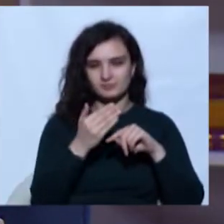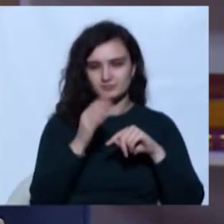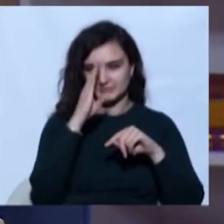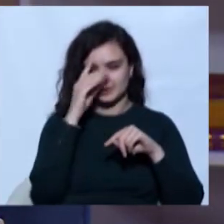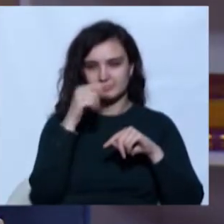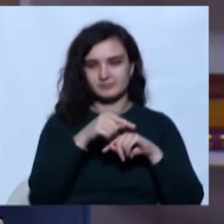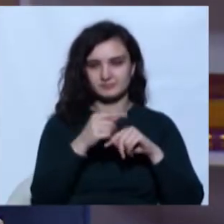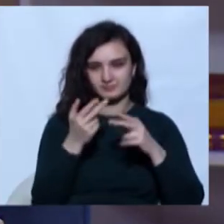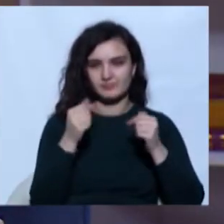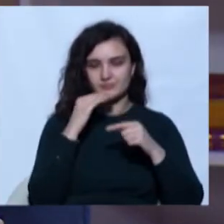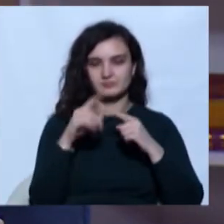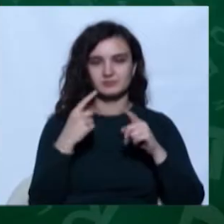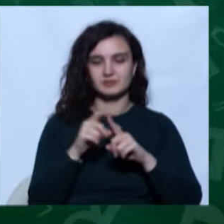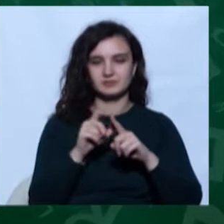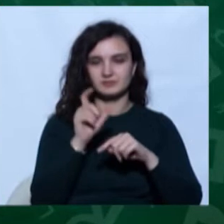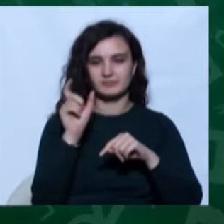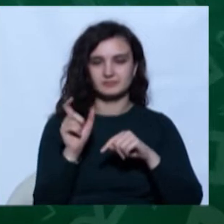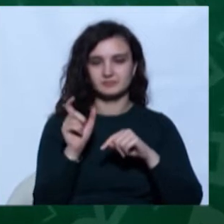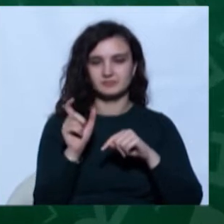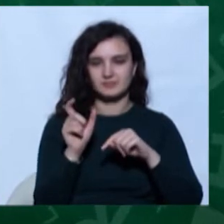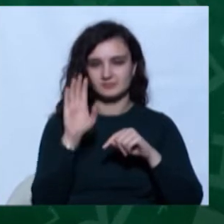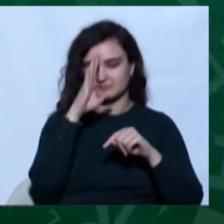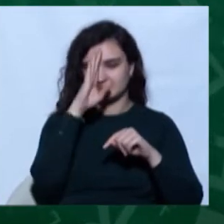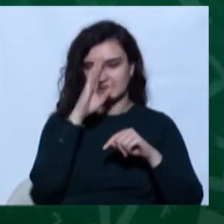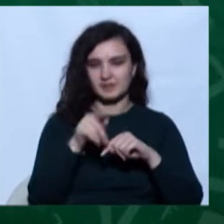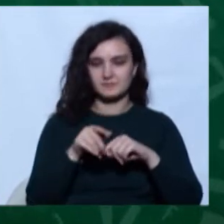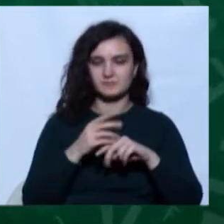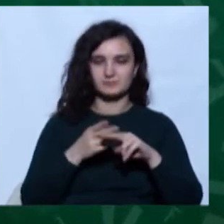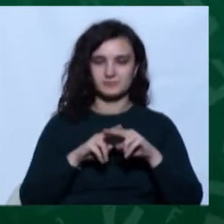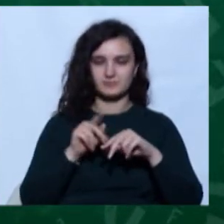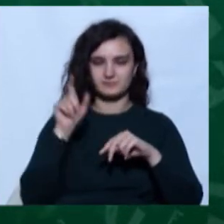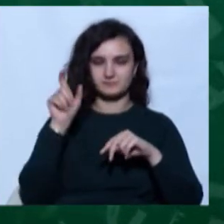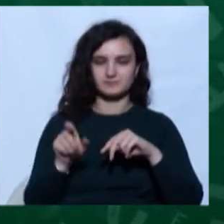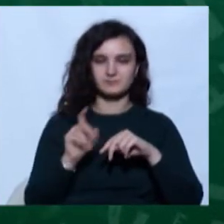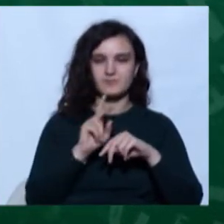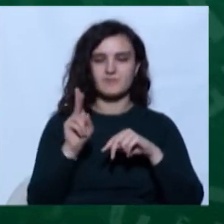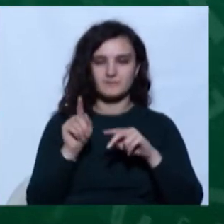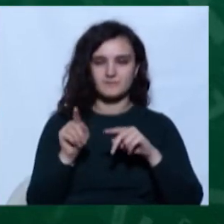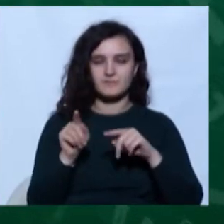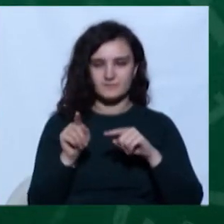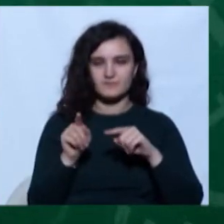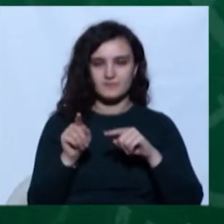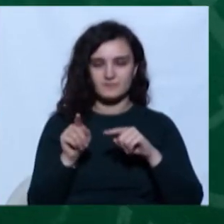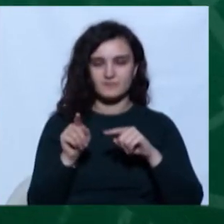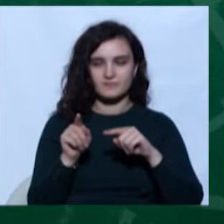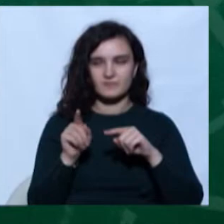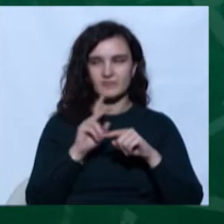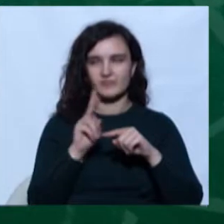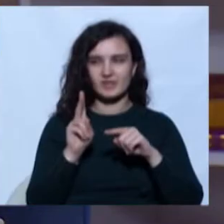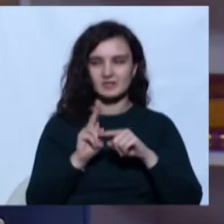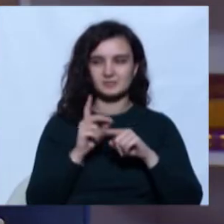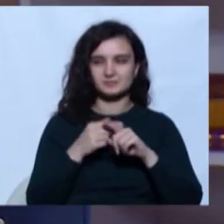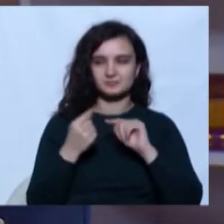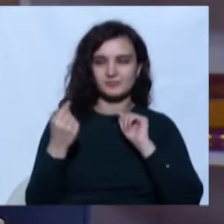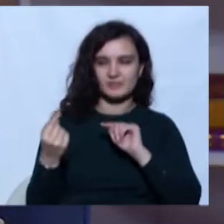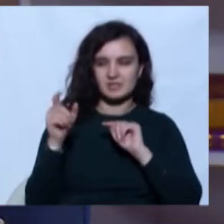enemy, our next word. Now, an enemy is a person who is actively opposing, working